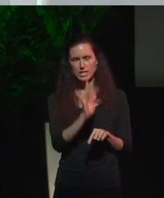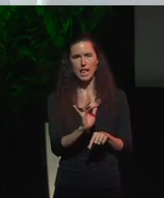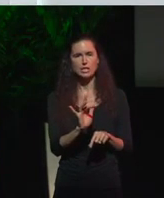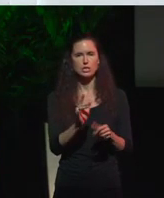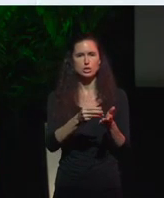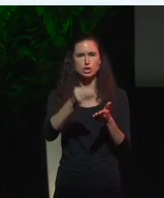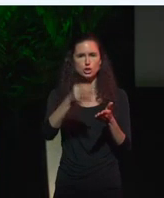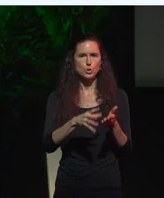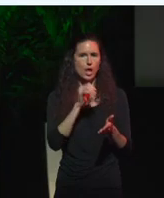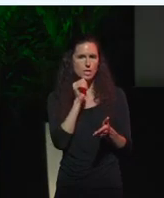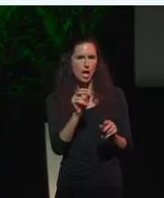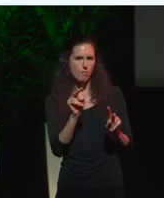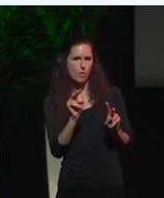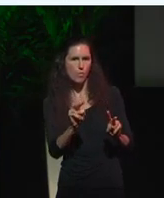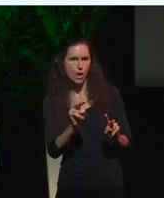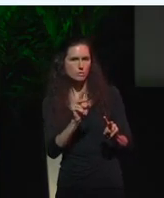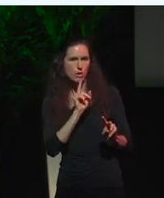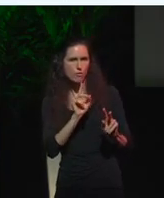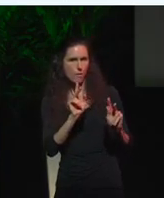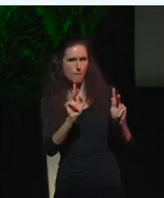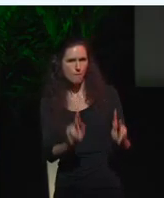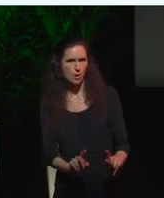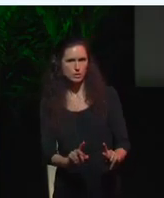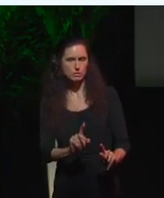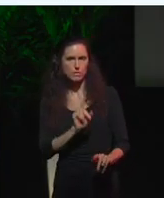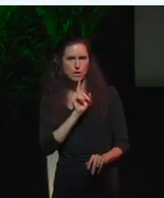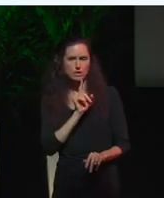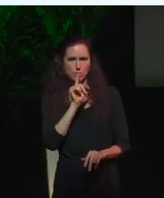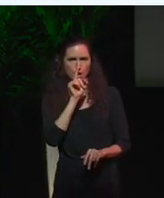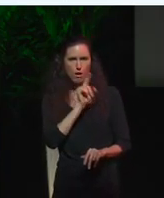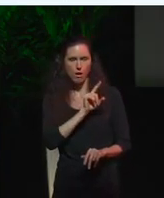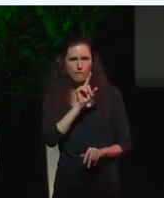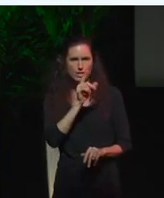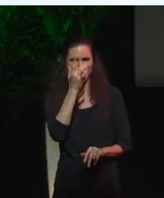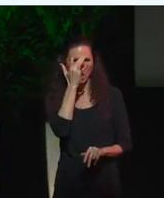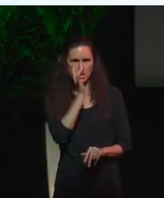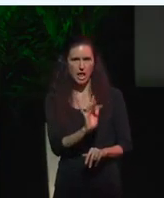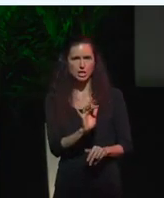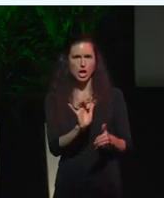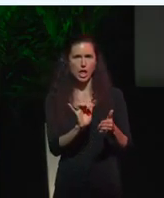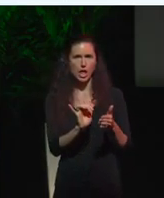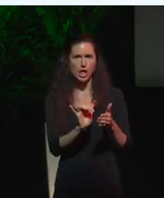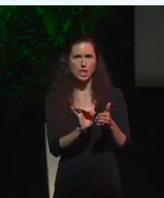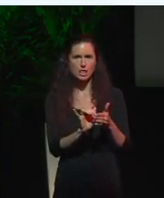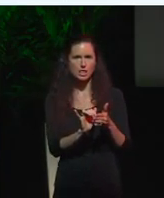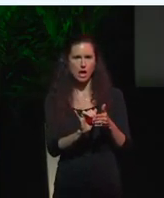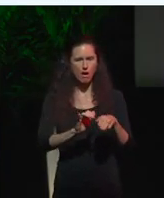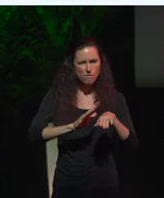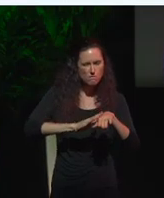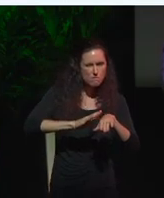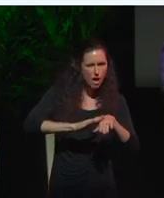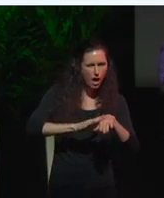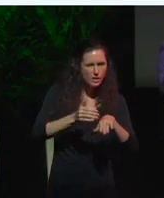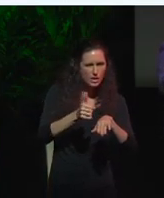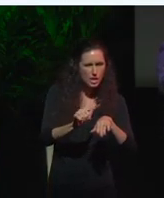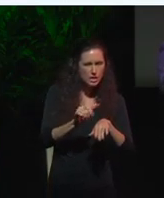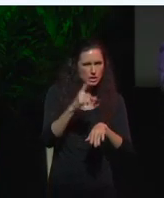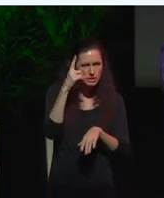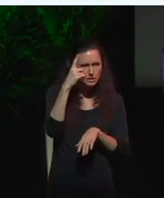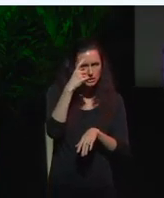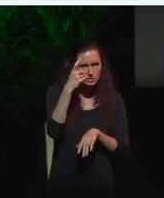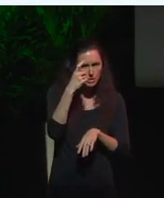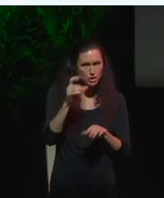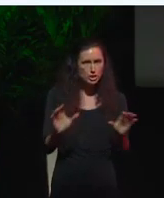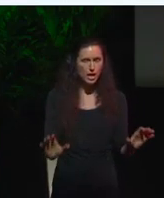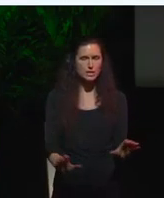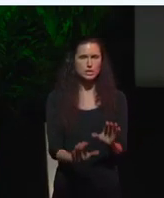the student is not being watched by a human, but actually by artificial intelligence that's flagging any suspicious activity. So